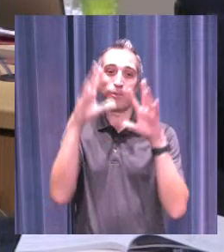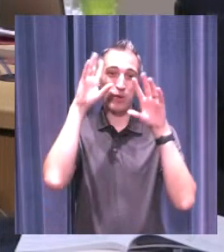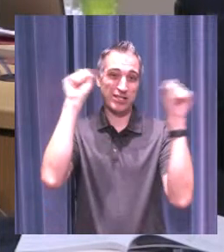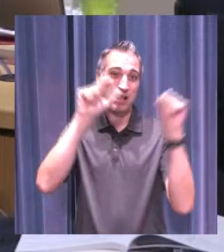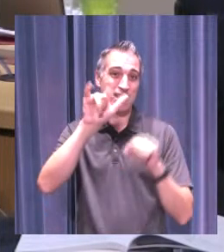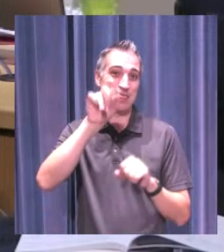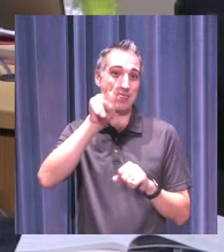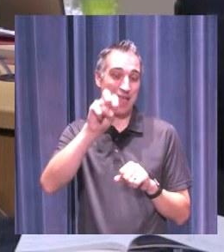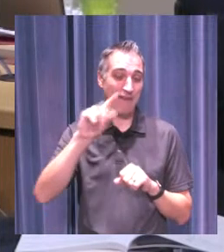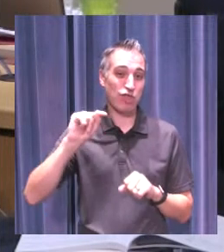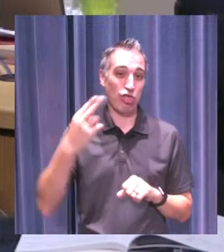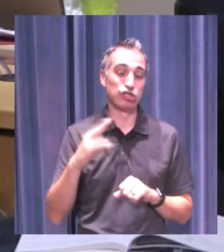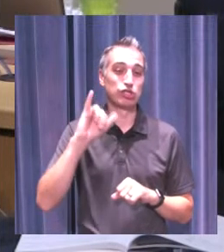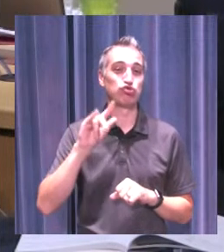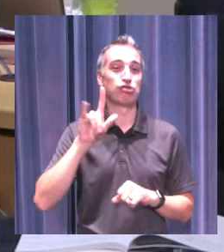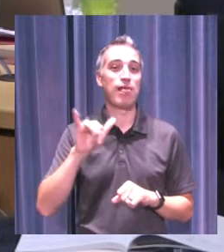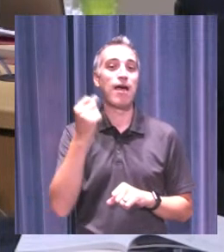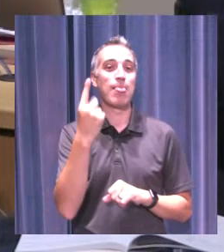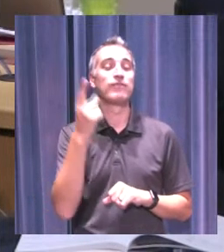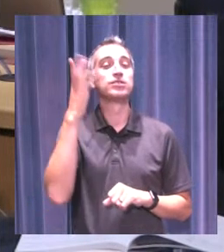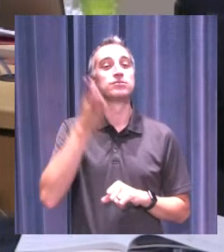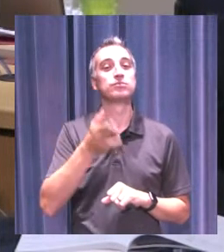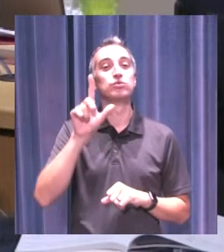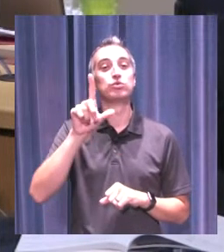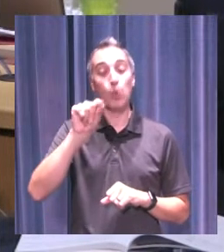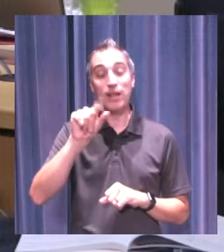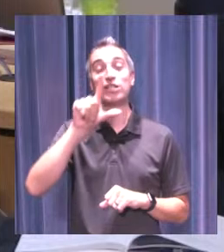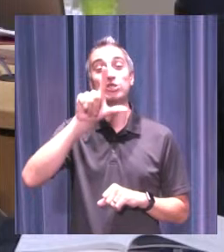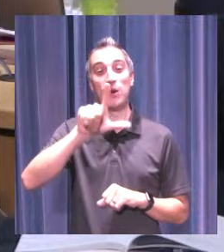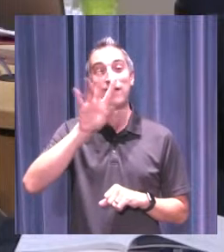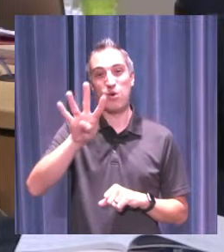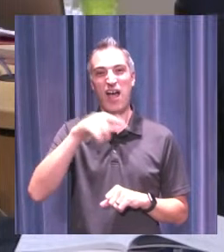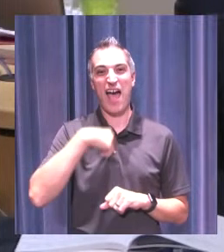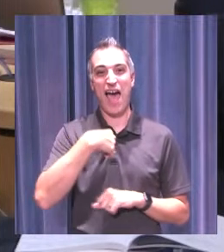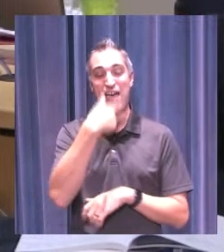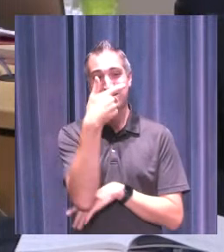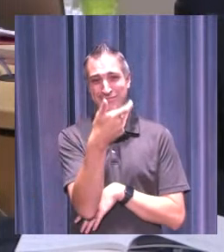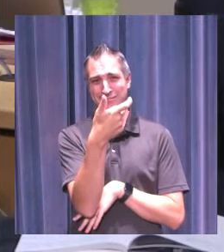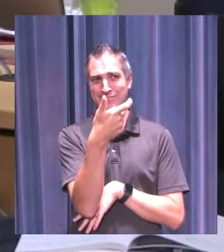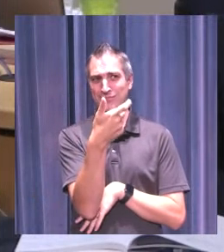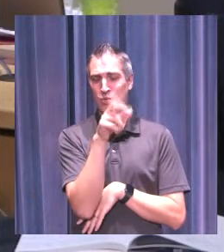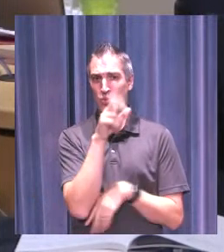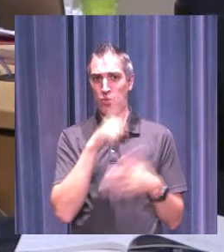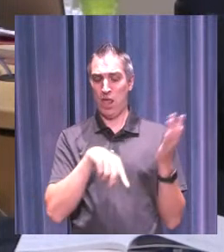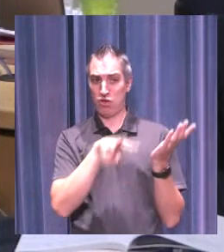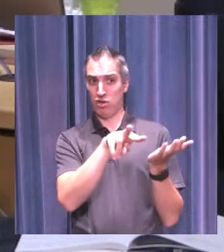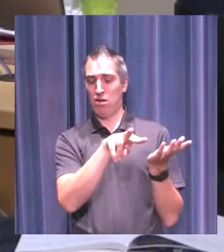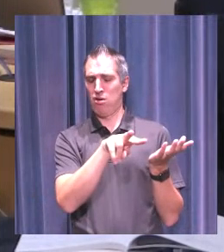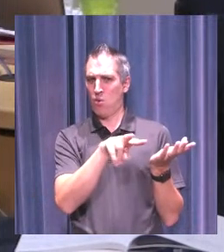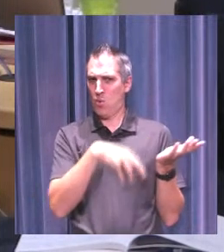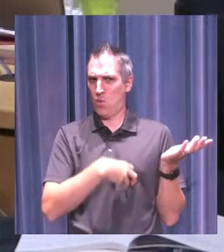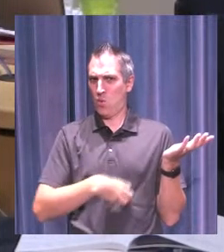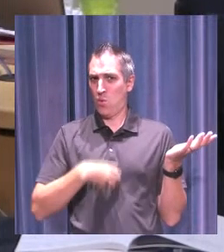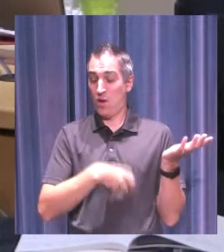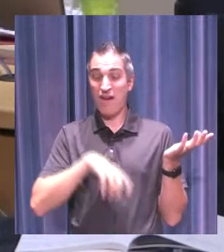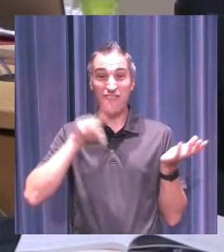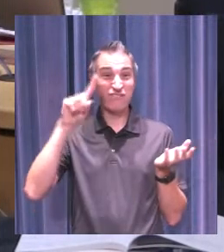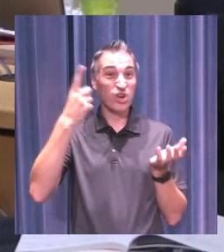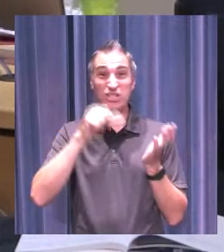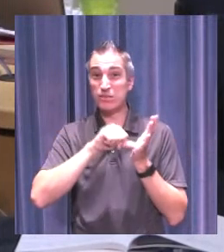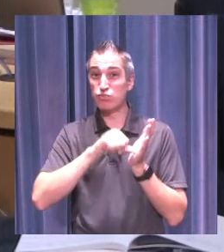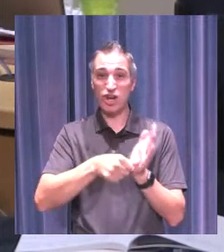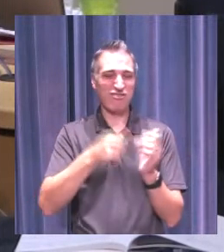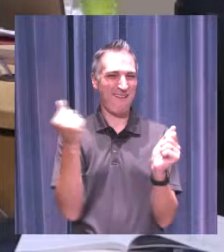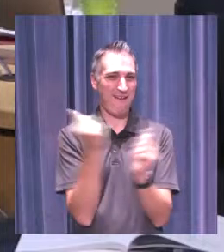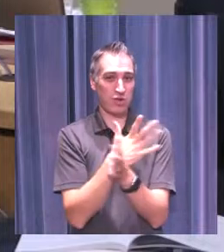live on Thursday, July 11, 2024. What I viewed was more than a little disturbing. I believe the first impressions are everything,